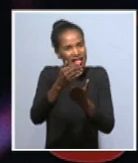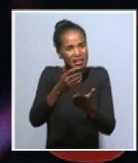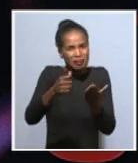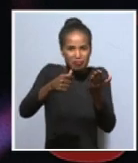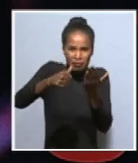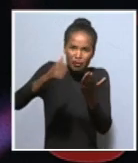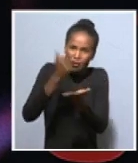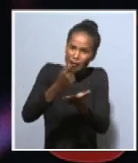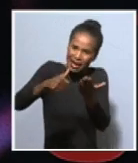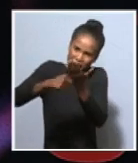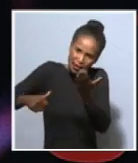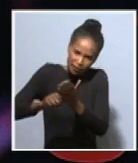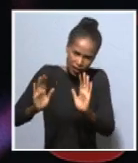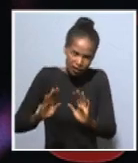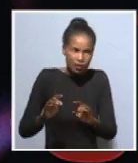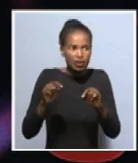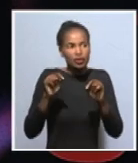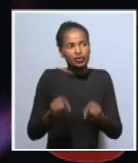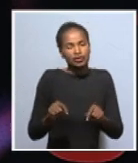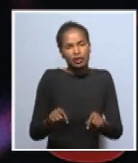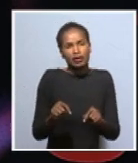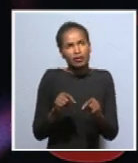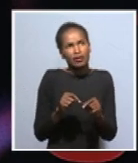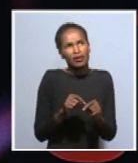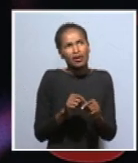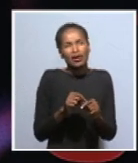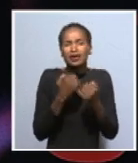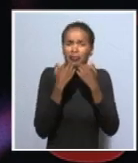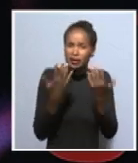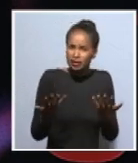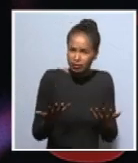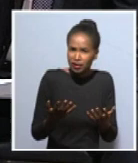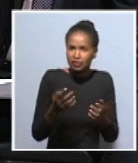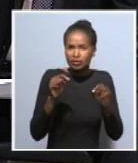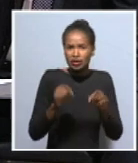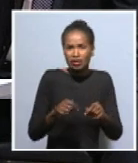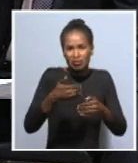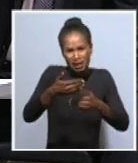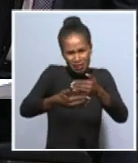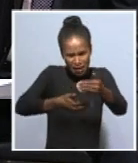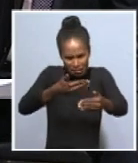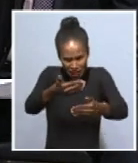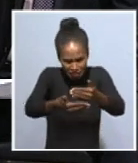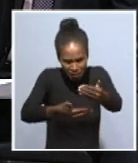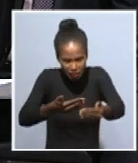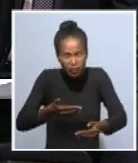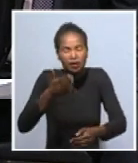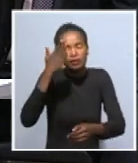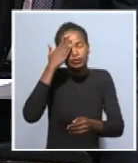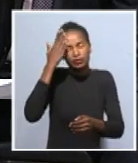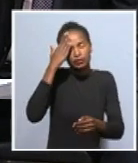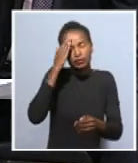which I would not be able to say now because the proof of the pudding is in the eating. Yes. I think as we go along, we will actually know what the